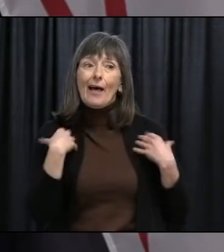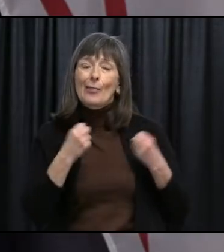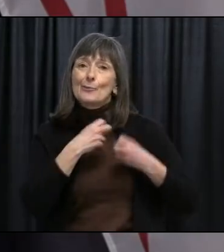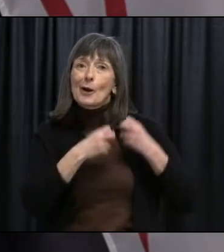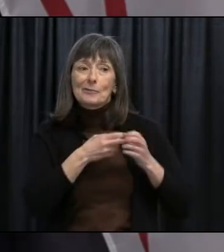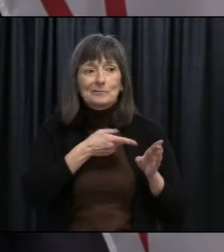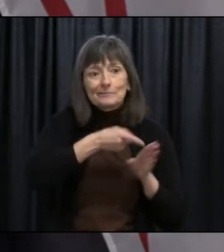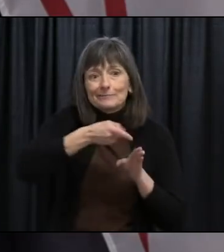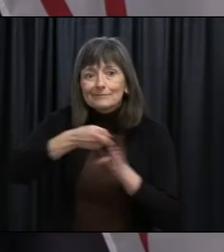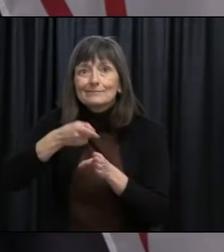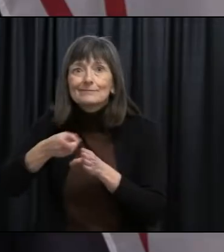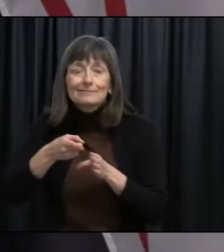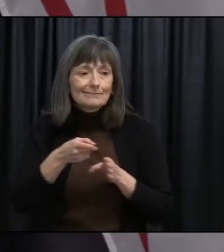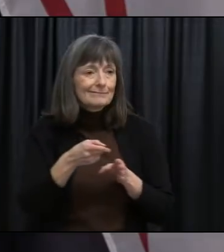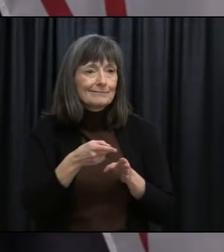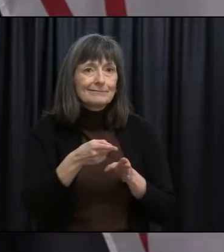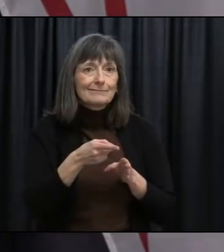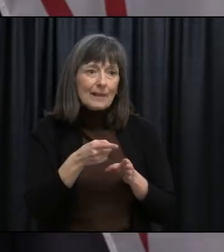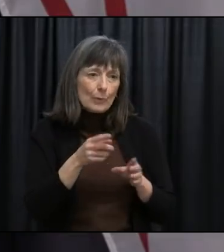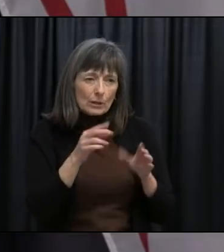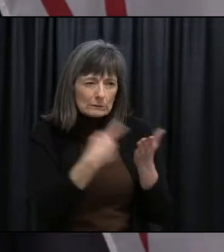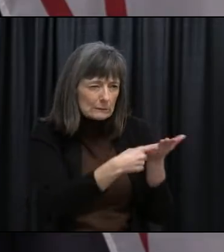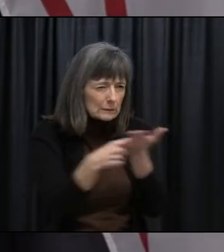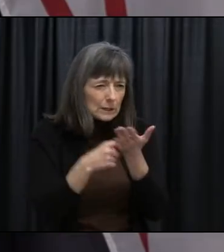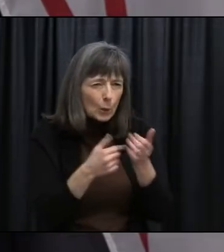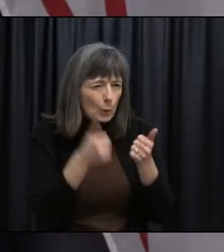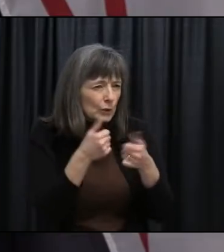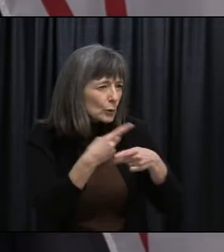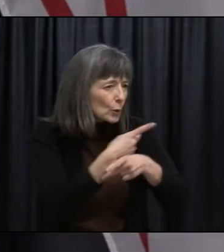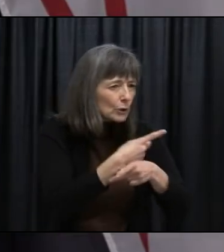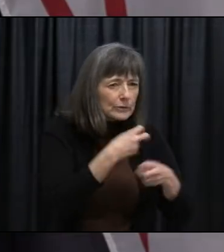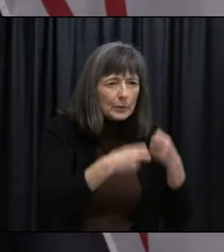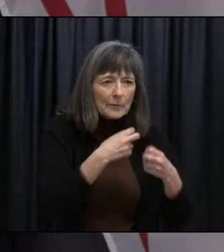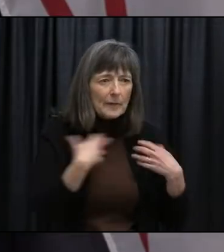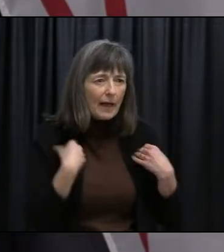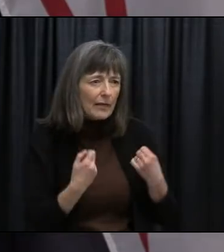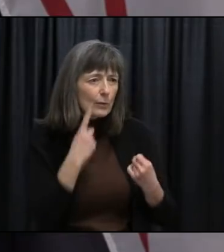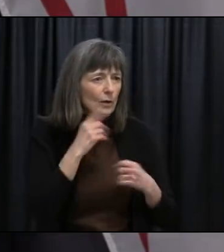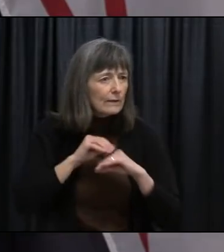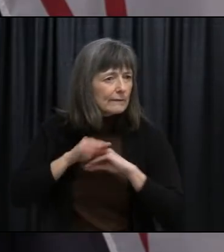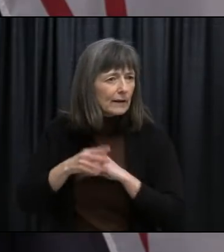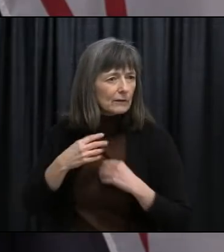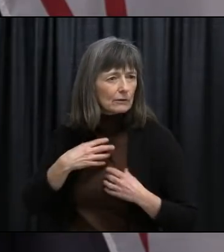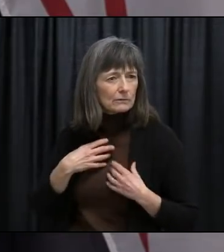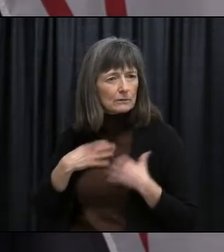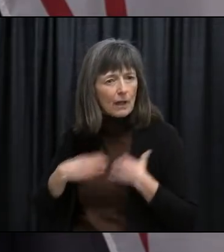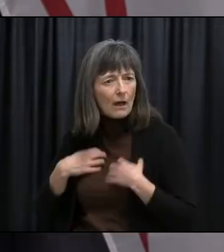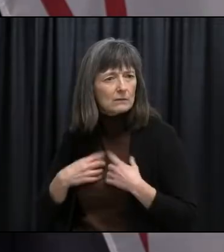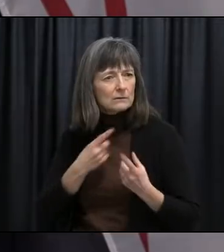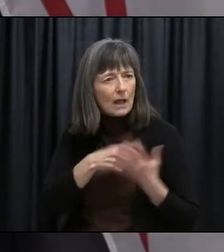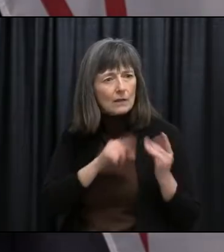it's not just one we threw together. So it has been developed with that lens.